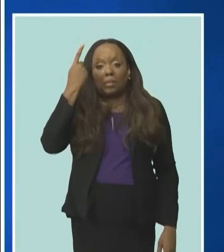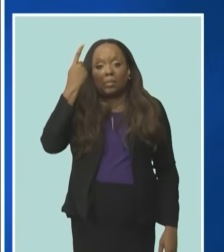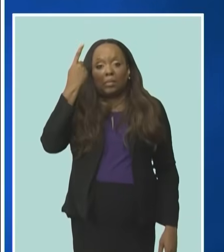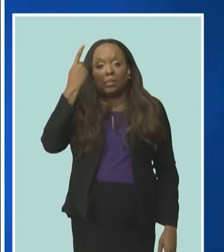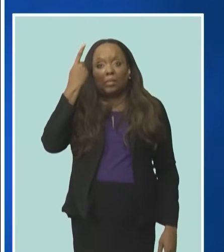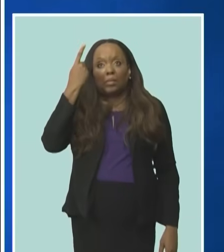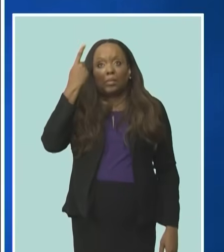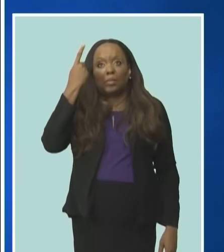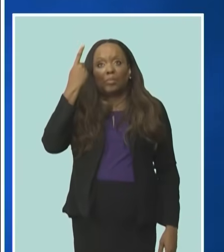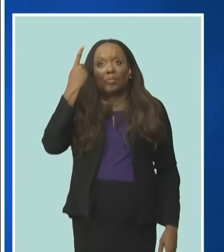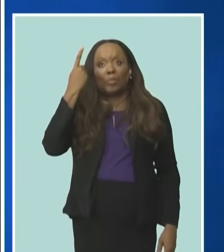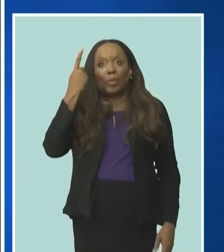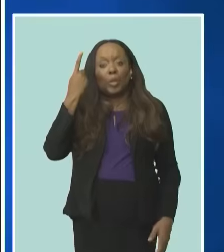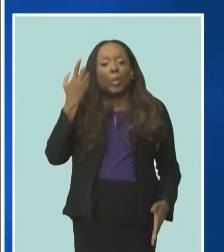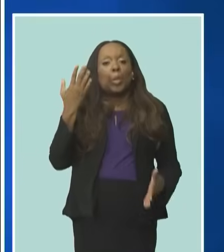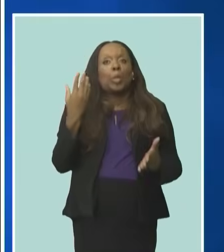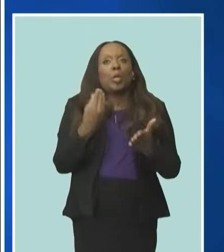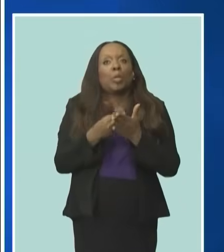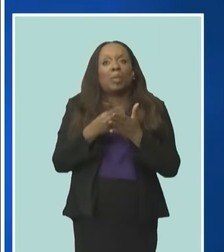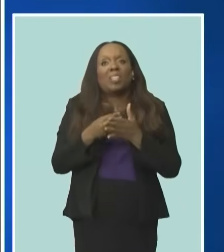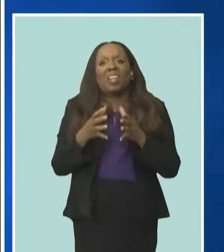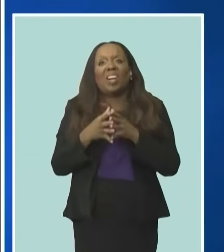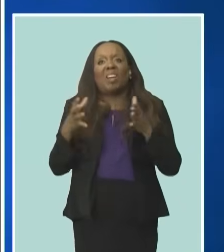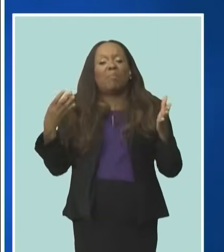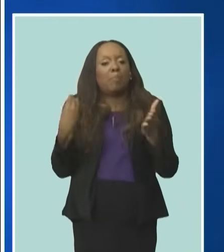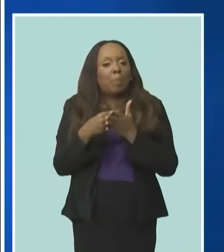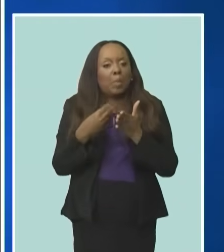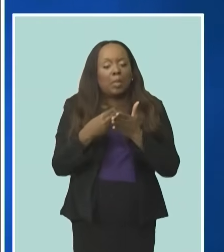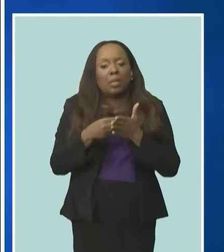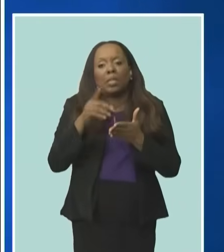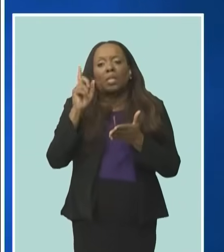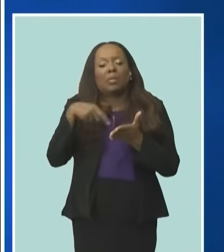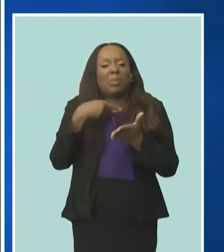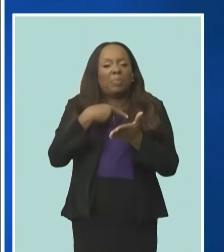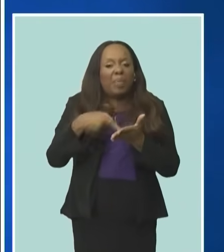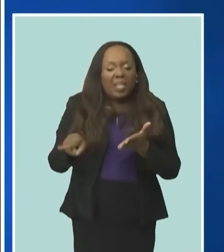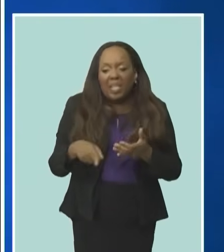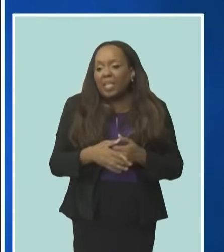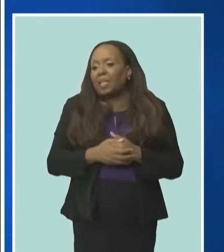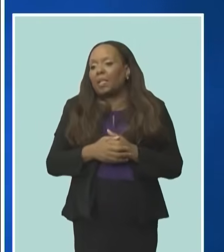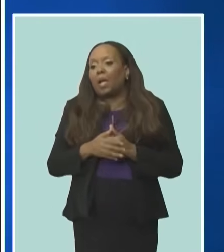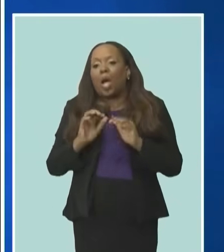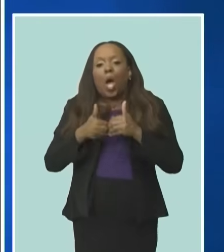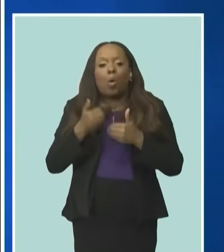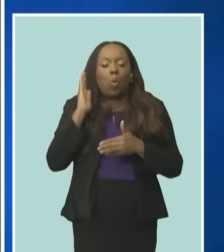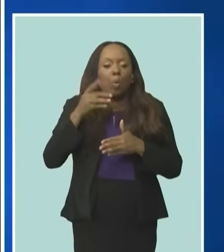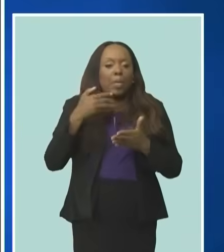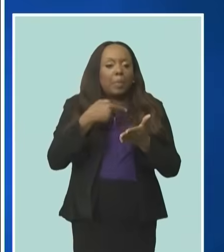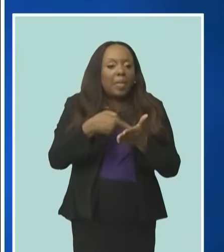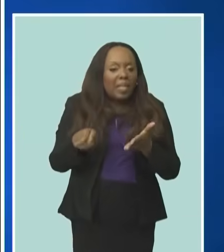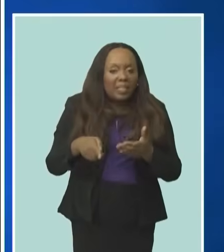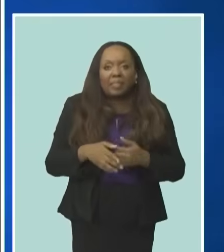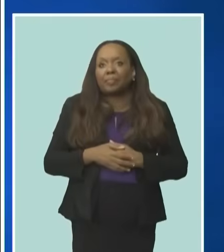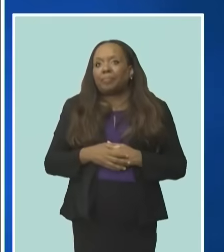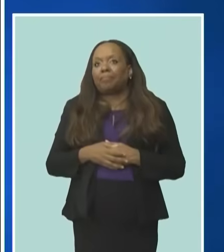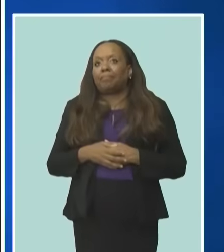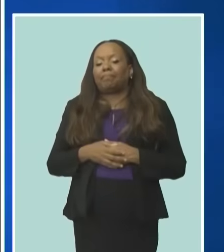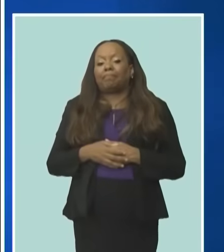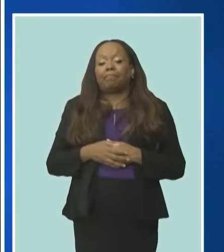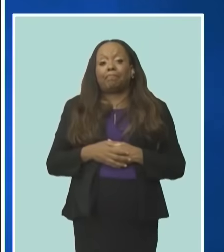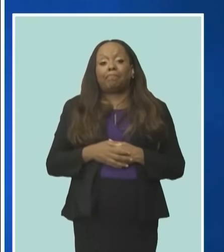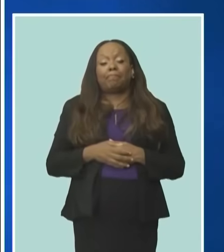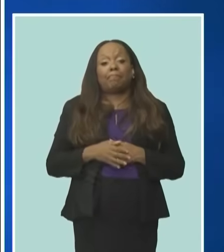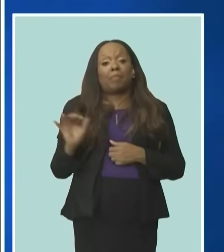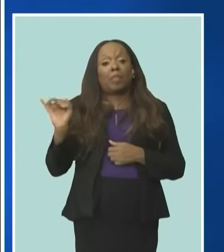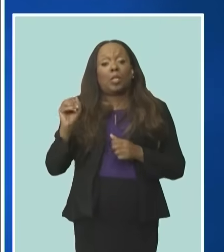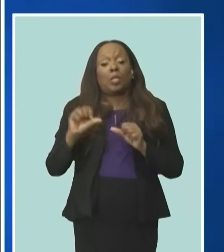of the award of the claim. And Barbados Bar Association President Kay Williams agrees that sometimes